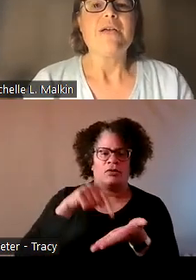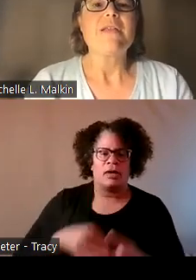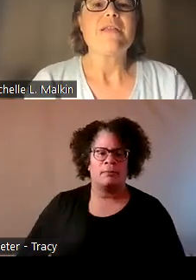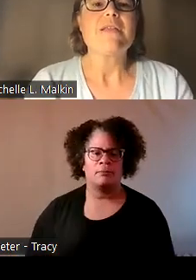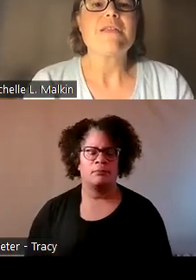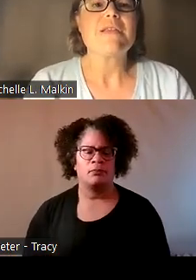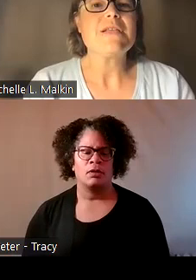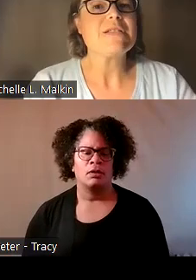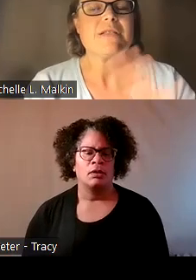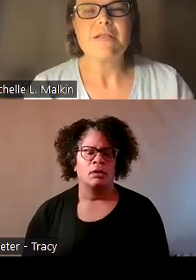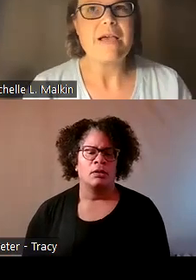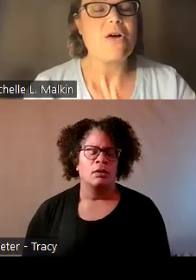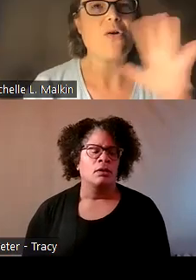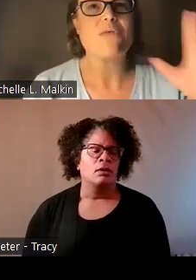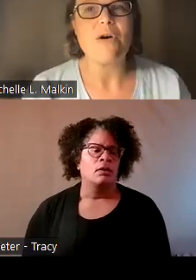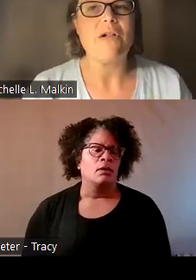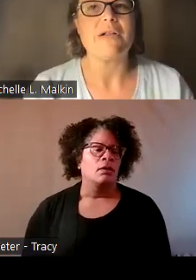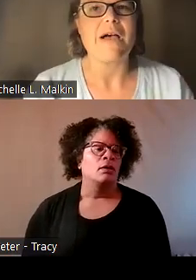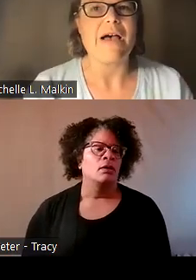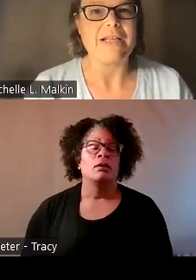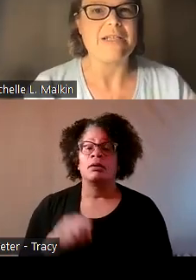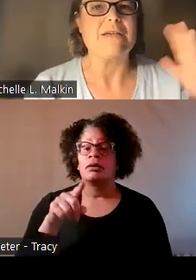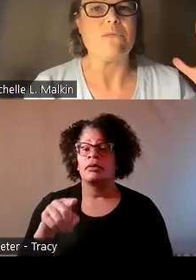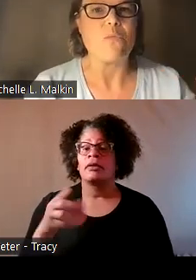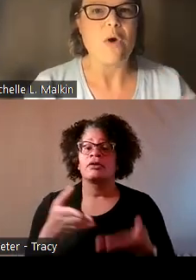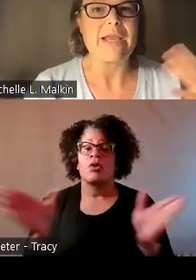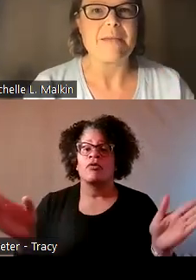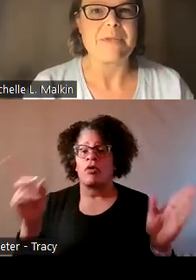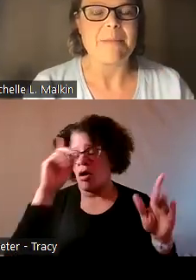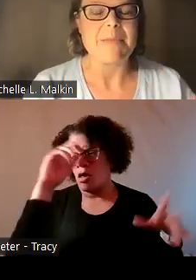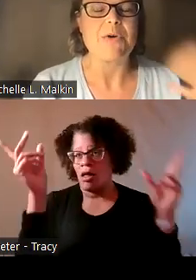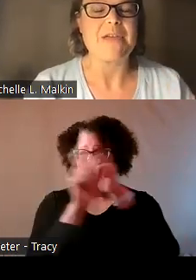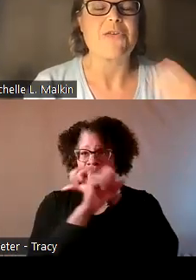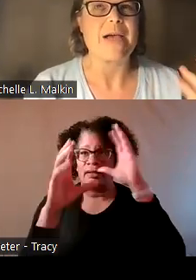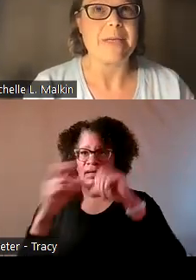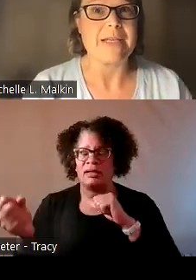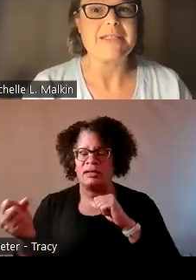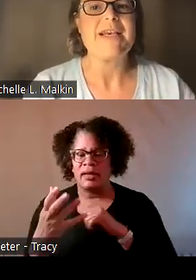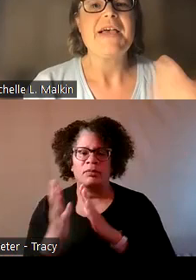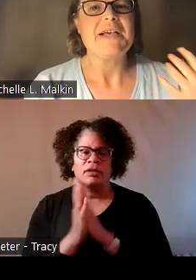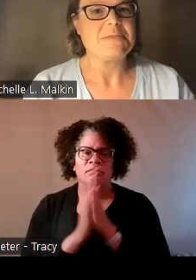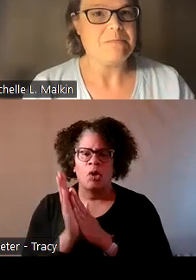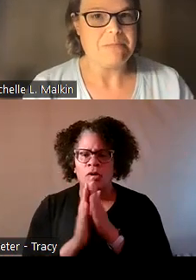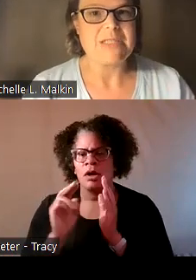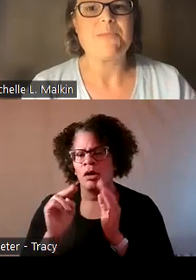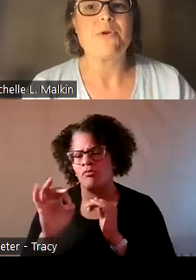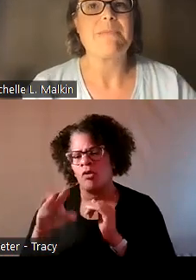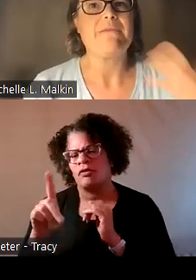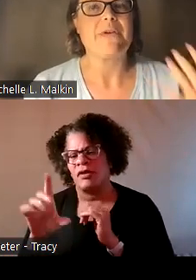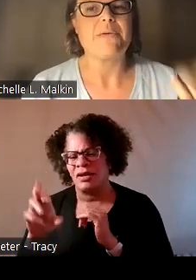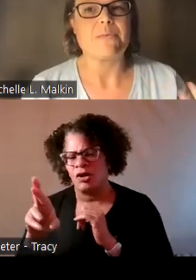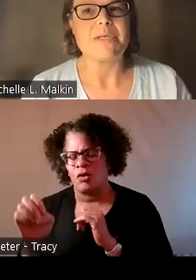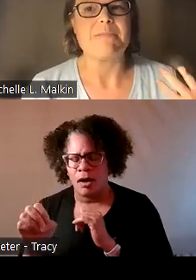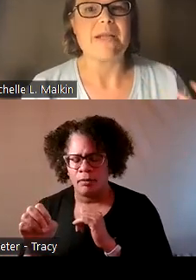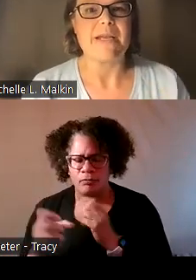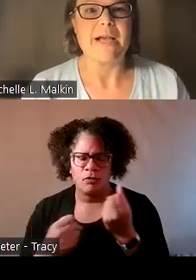So this overall idea of what gambling motivated crime is has been supported by a